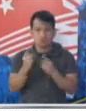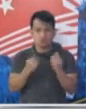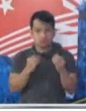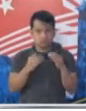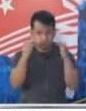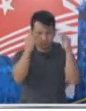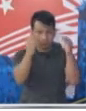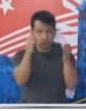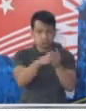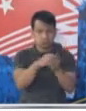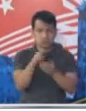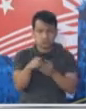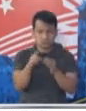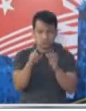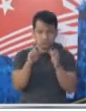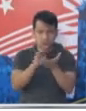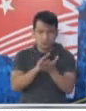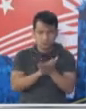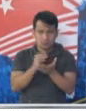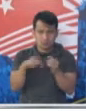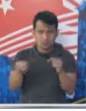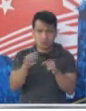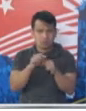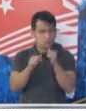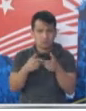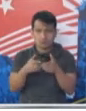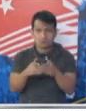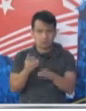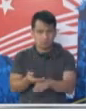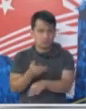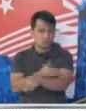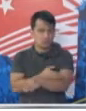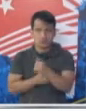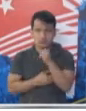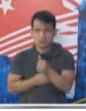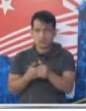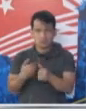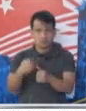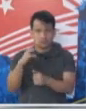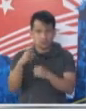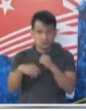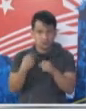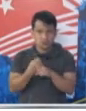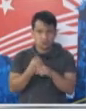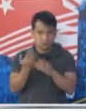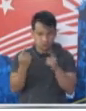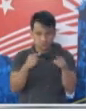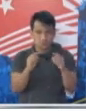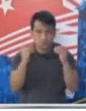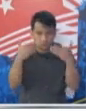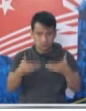a higher education institution will not improve anymore through the 4 years that they go through a